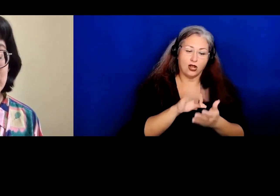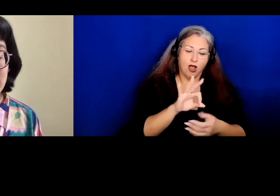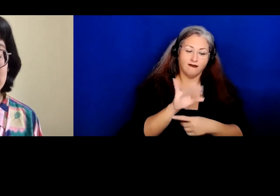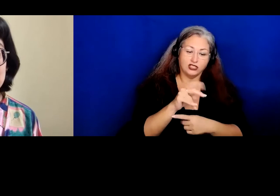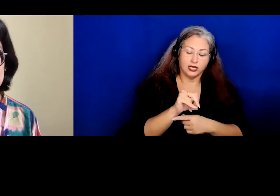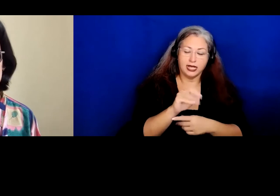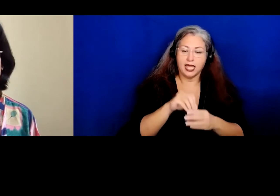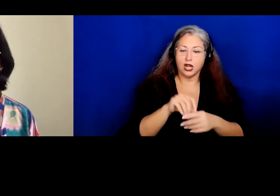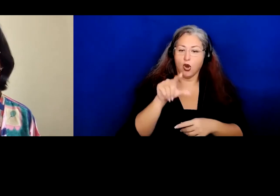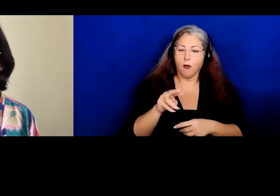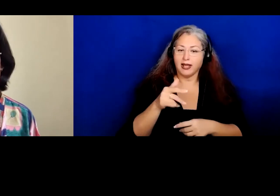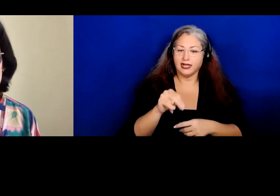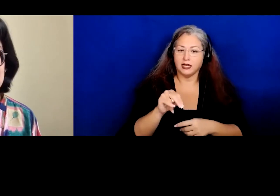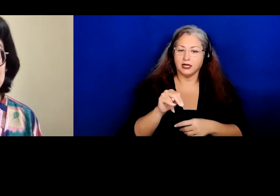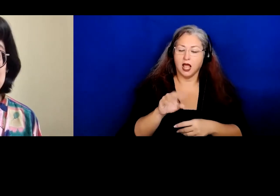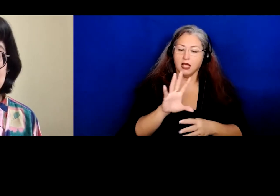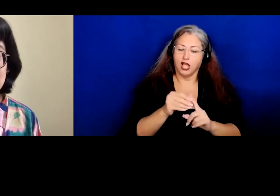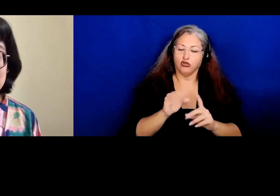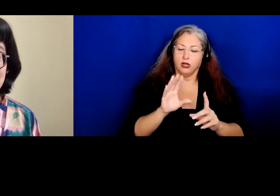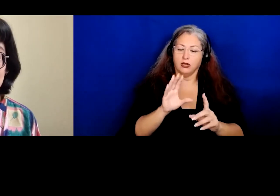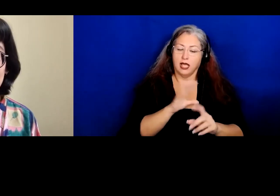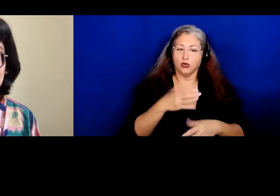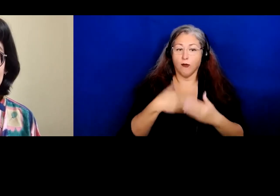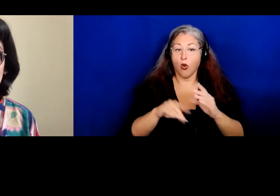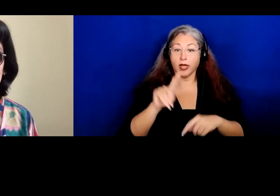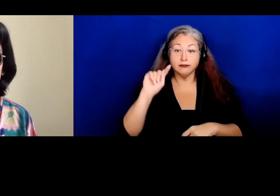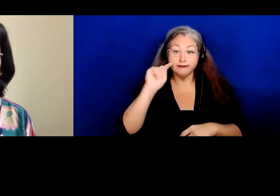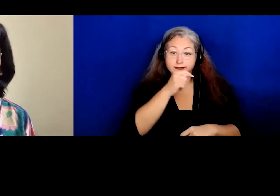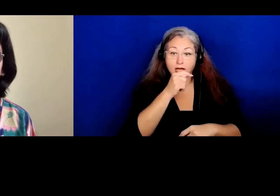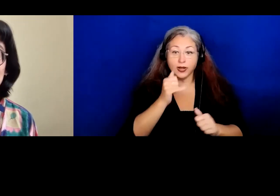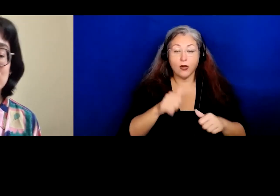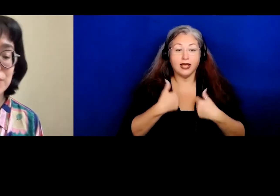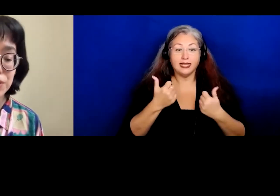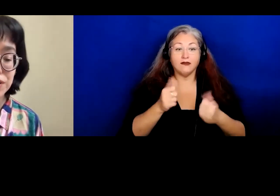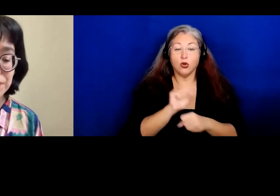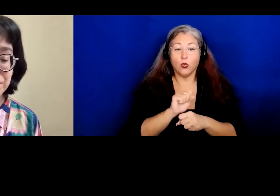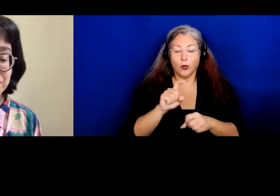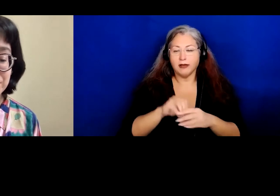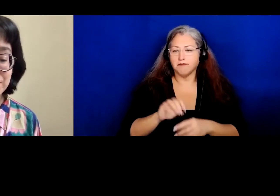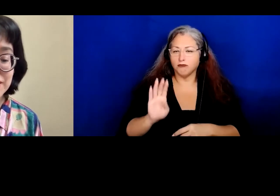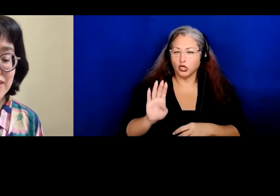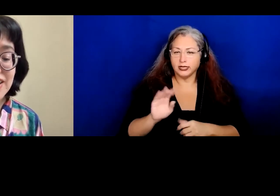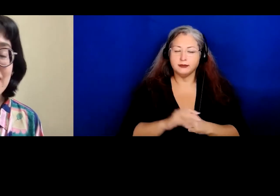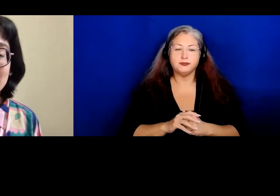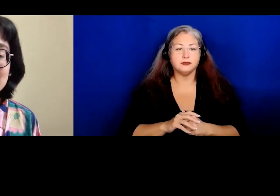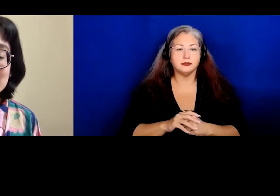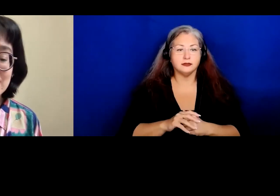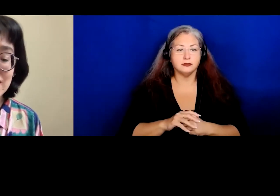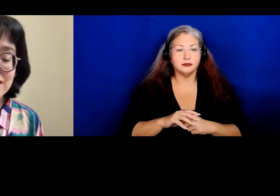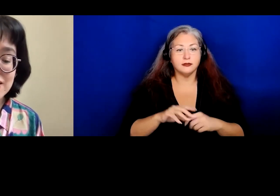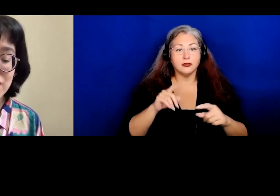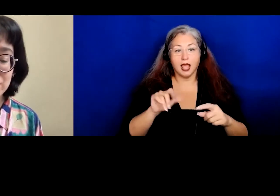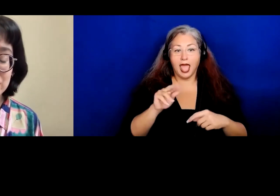Lower Manhattan Cultural Council. She was born in Taiwan and now lives and works in Brooklyn.